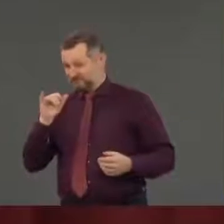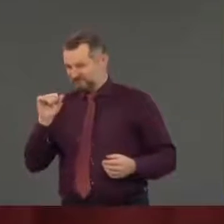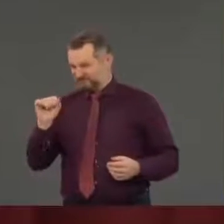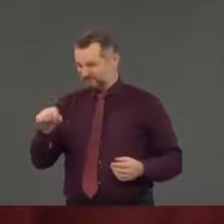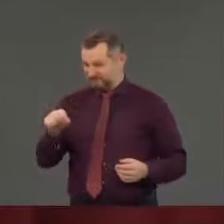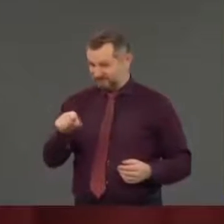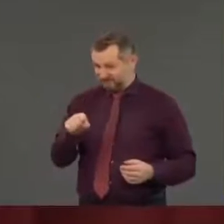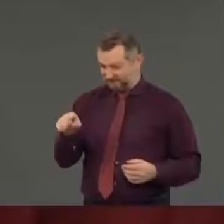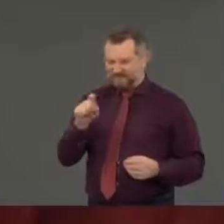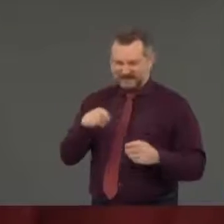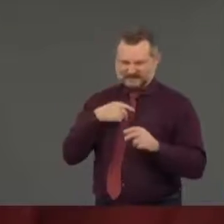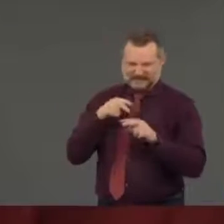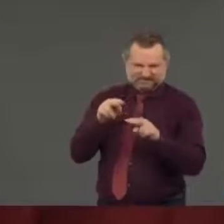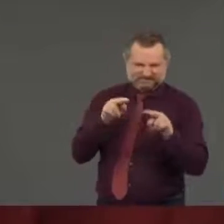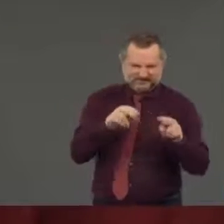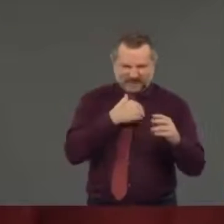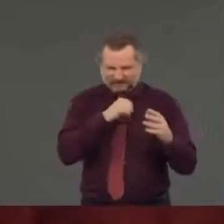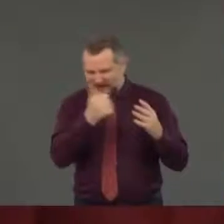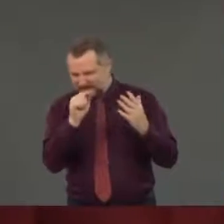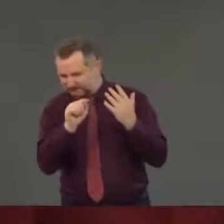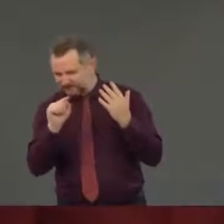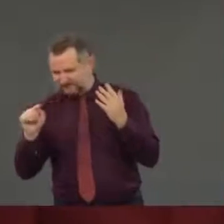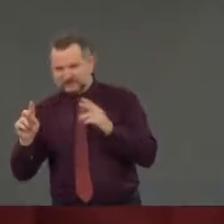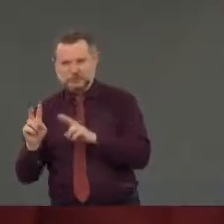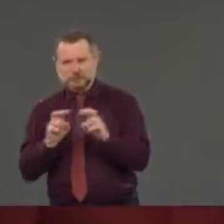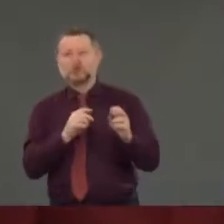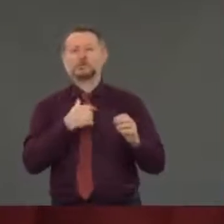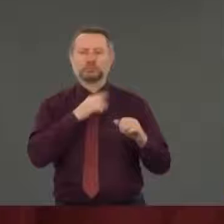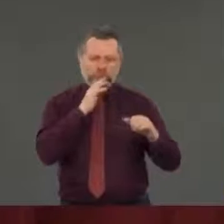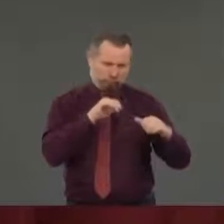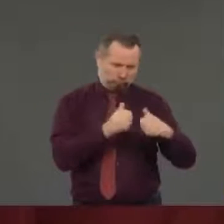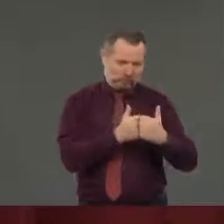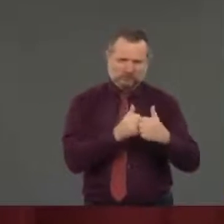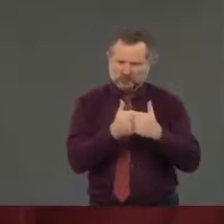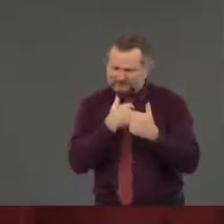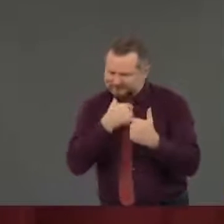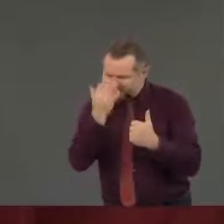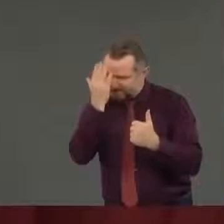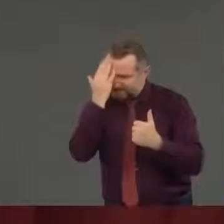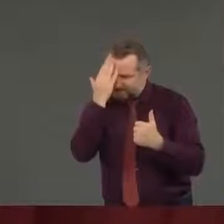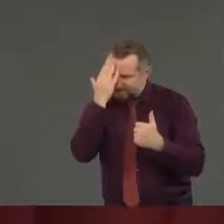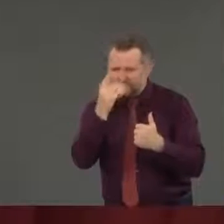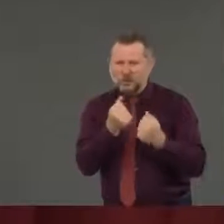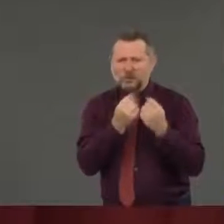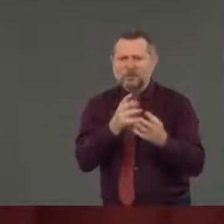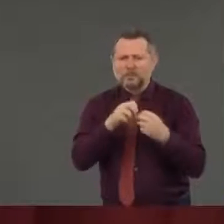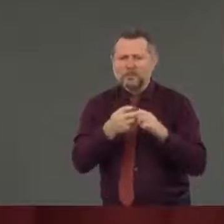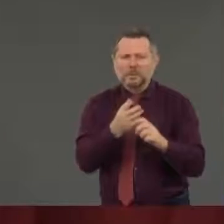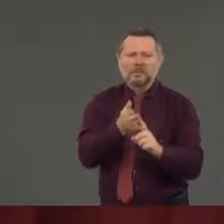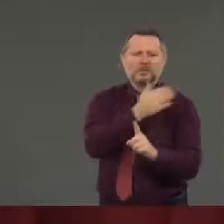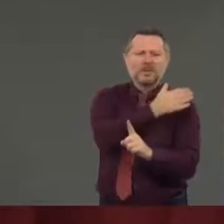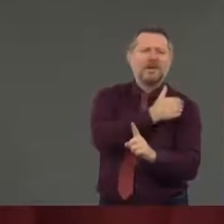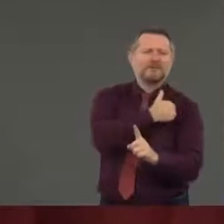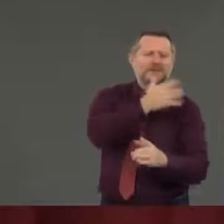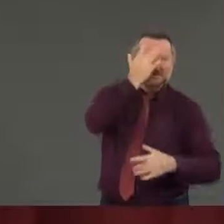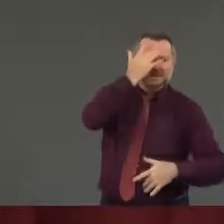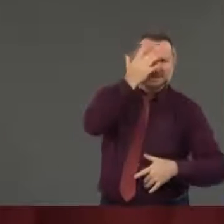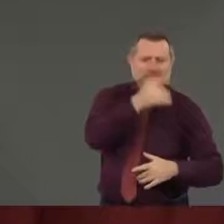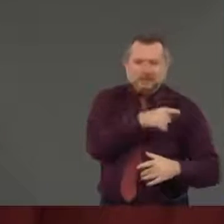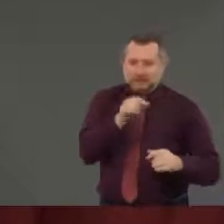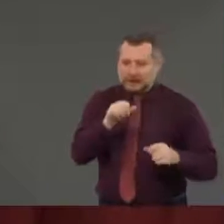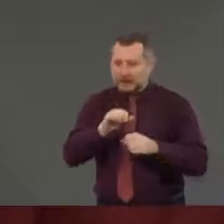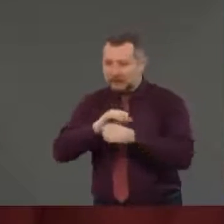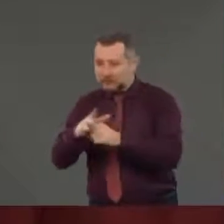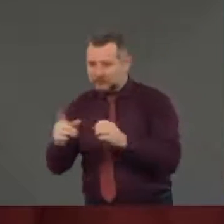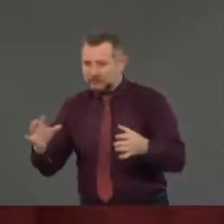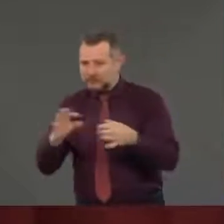society on all of these issues with other challenges that we've had in the past when it comes to individuals with diseases. So I think that we always